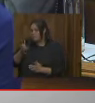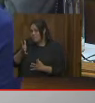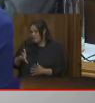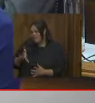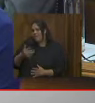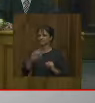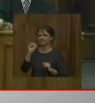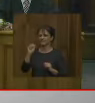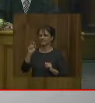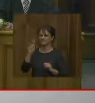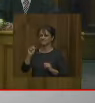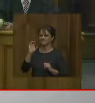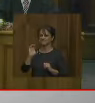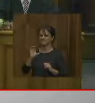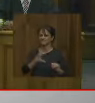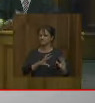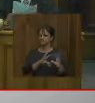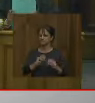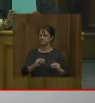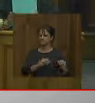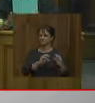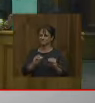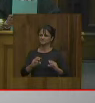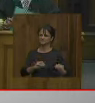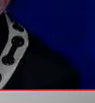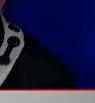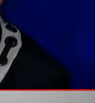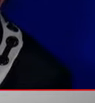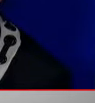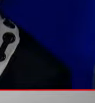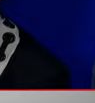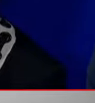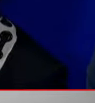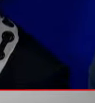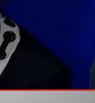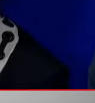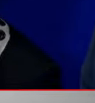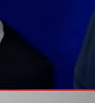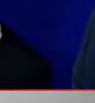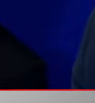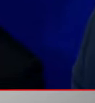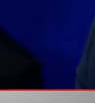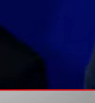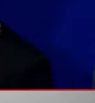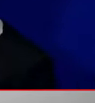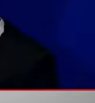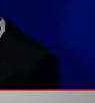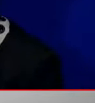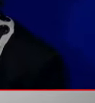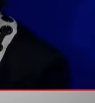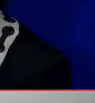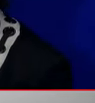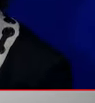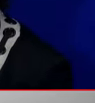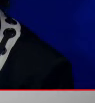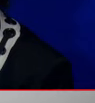platform to speak to the people of the Western Cape and really inform them of what's happening, apart from the propaganda that we see on a